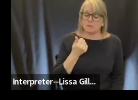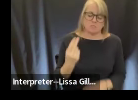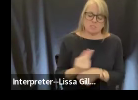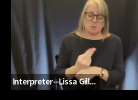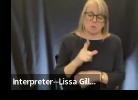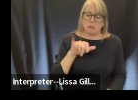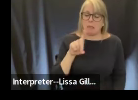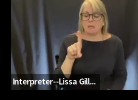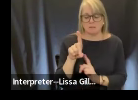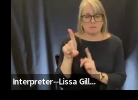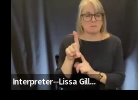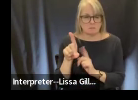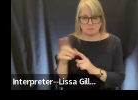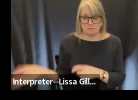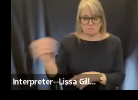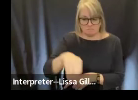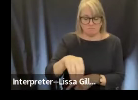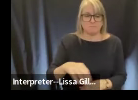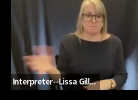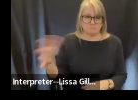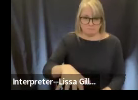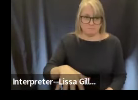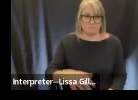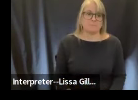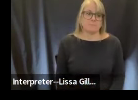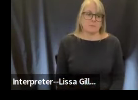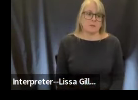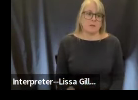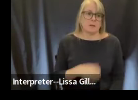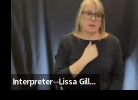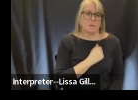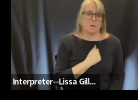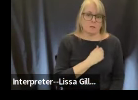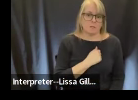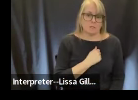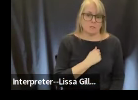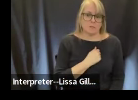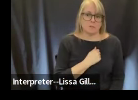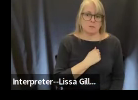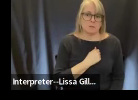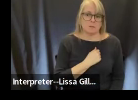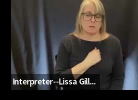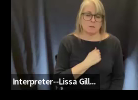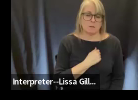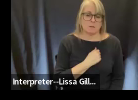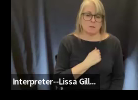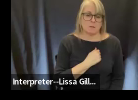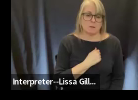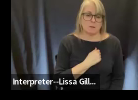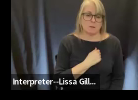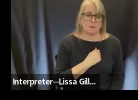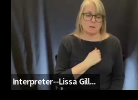pot. All right, give me 1 second real quick. I apologize. I am getting a notification of media showing up somewhere that they were